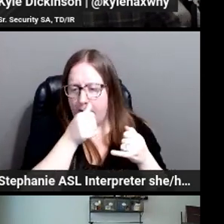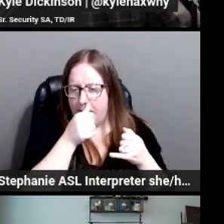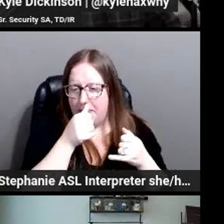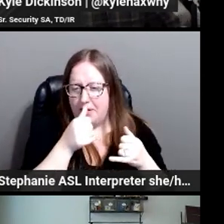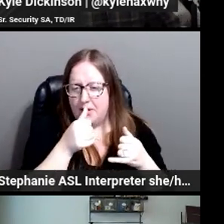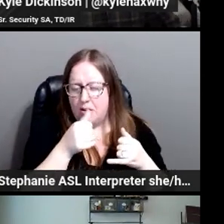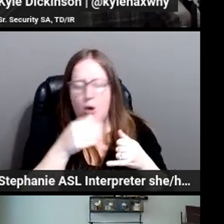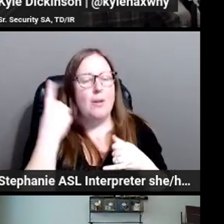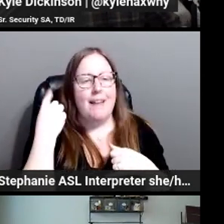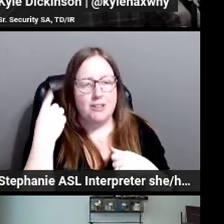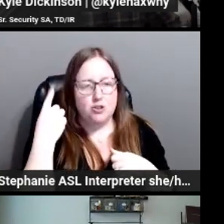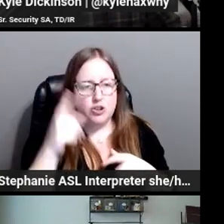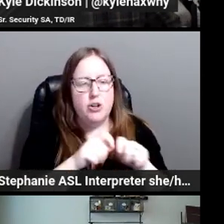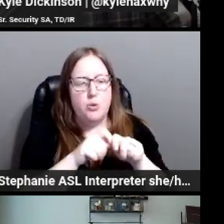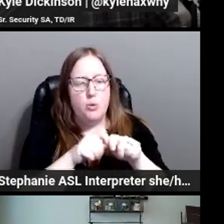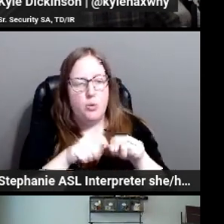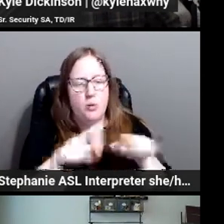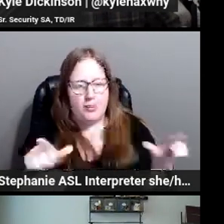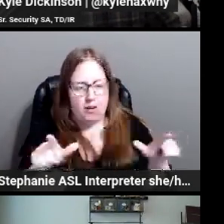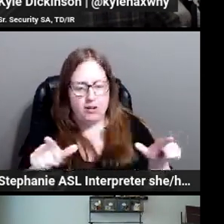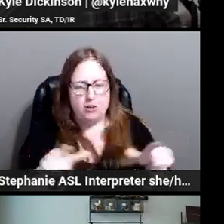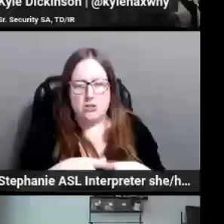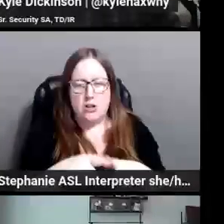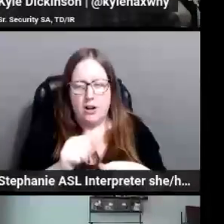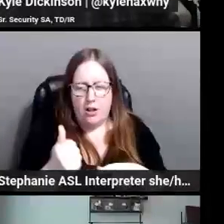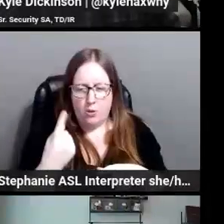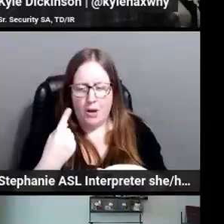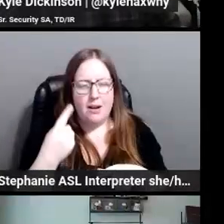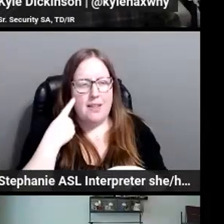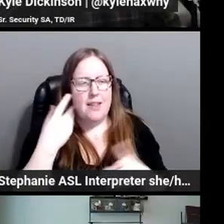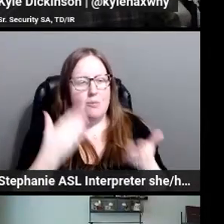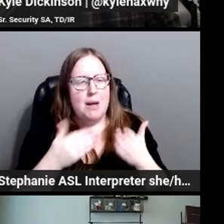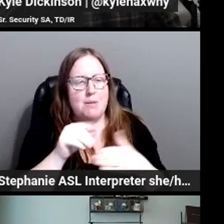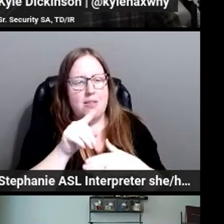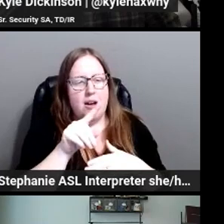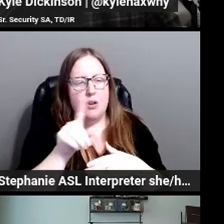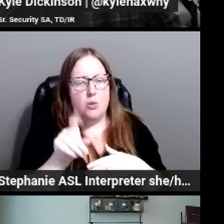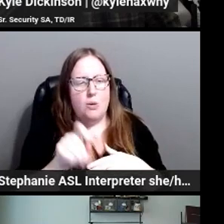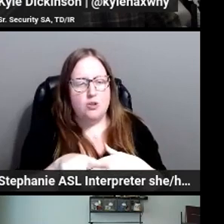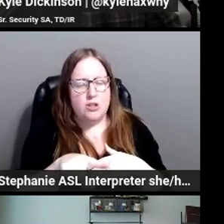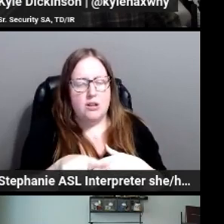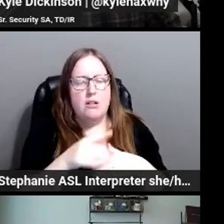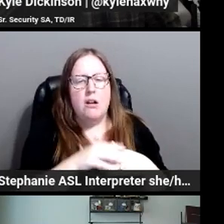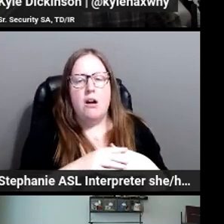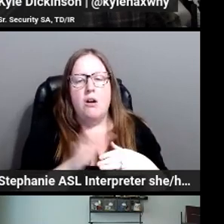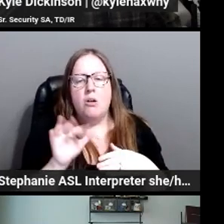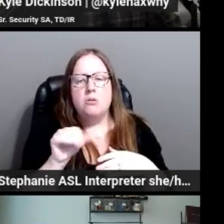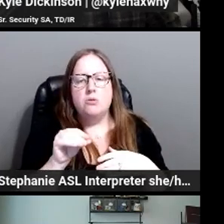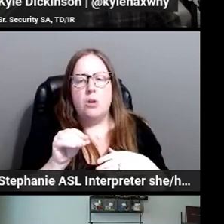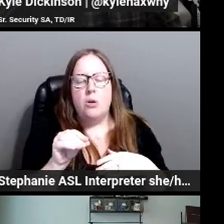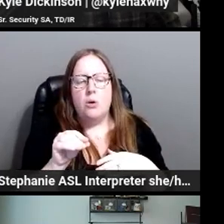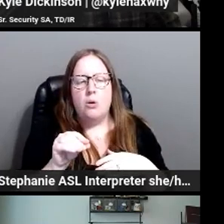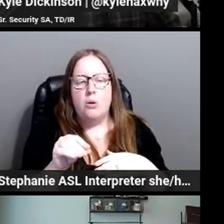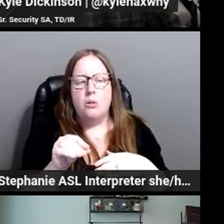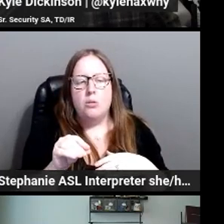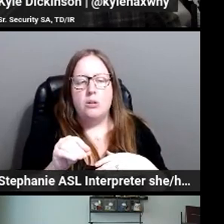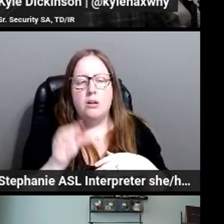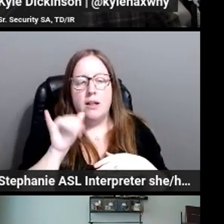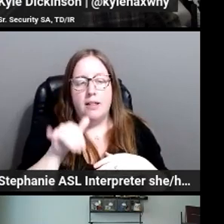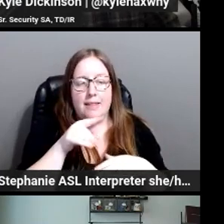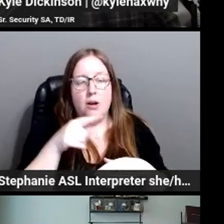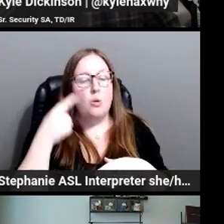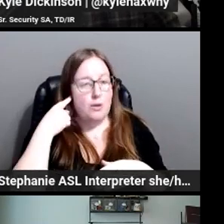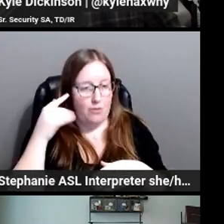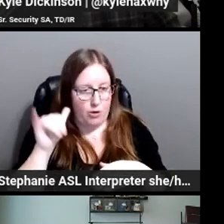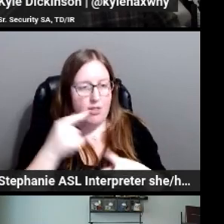we did launch EKS audit logs. So I'm assuming that question is maybe from EKS Anywhere, things like that. So it is on. We've heard that